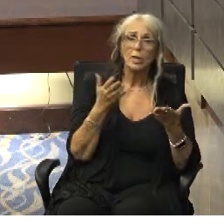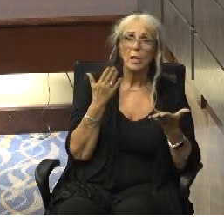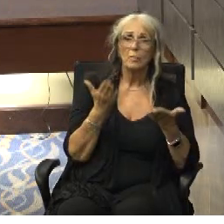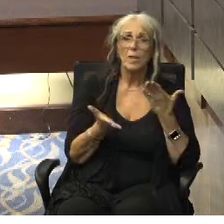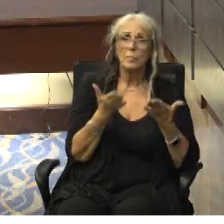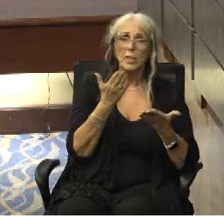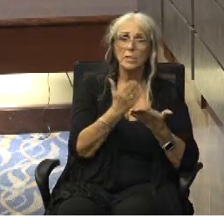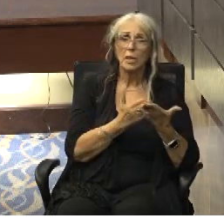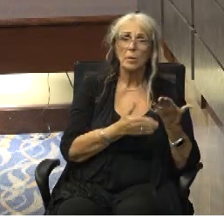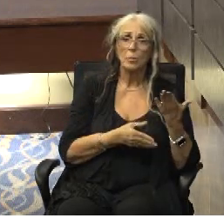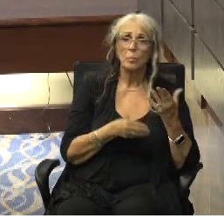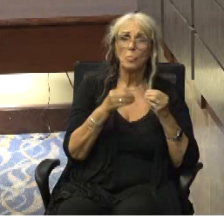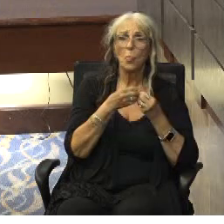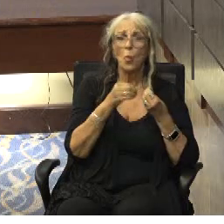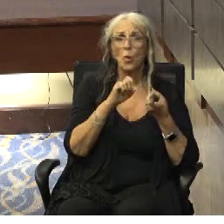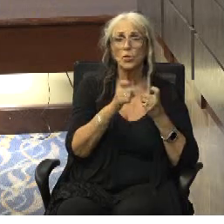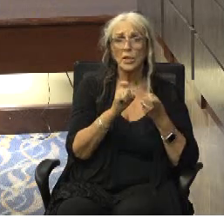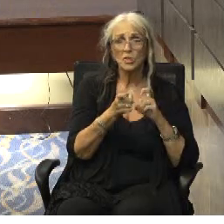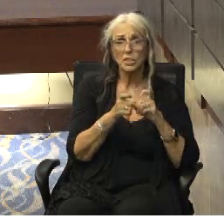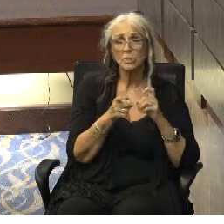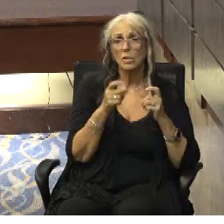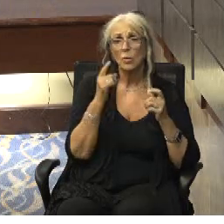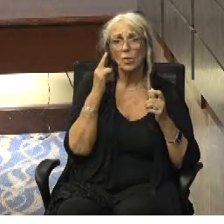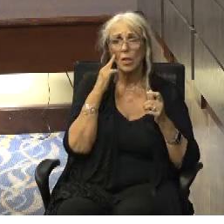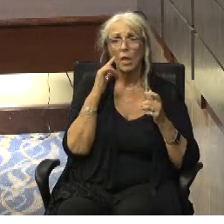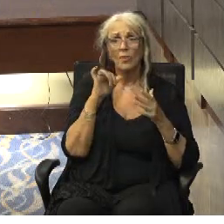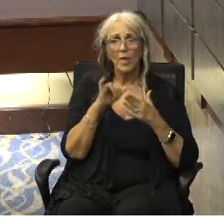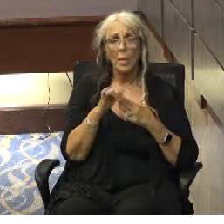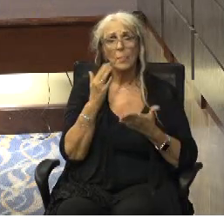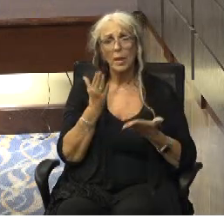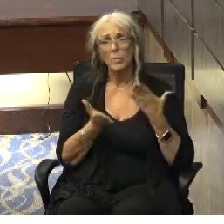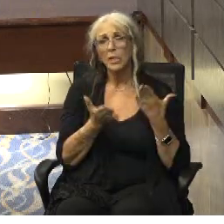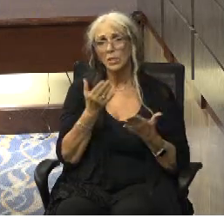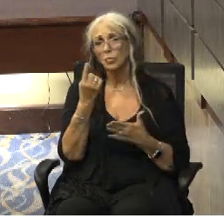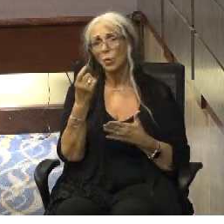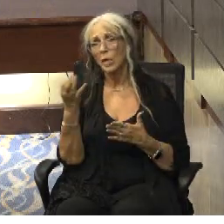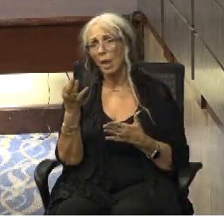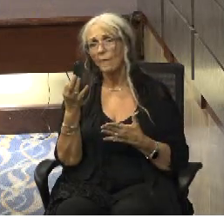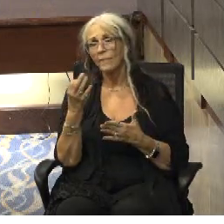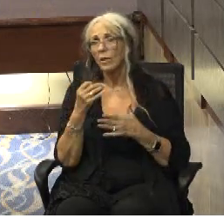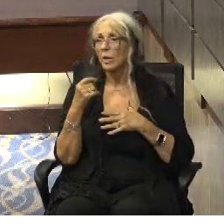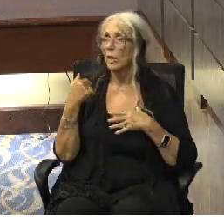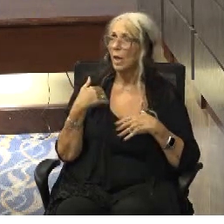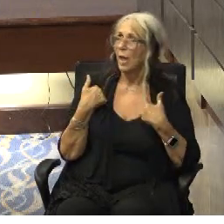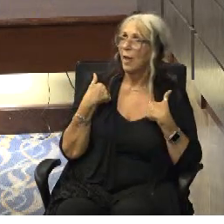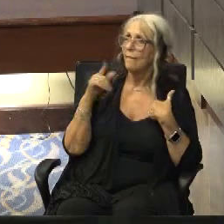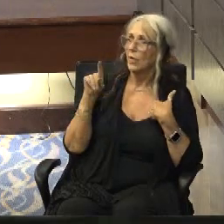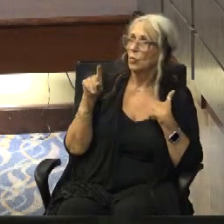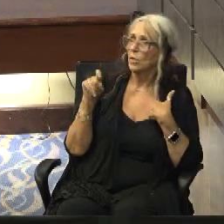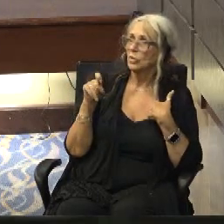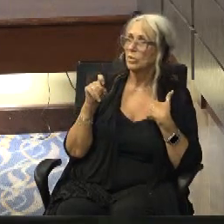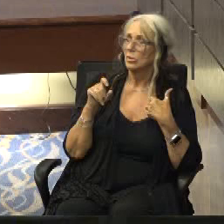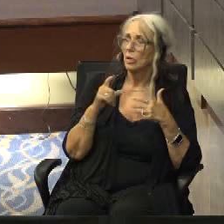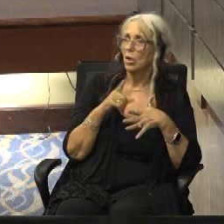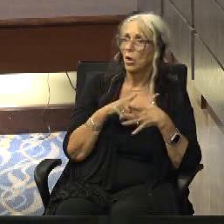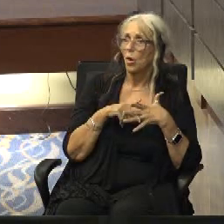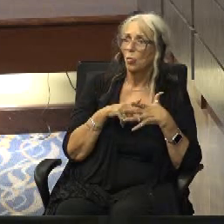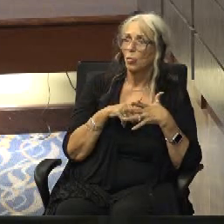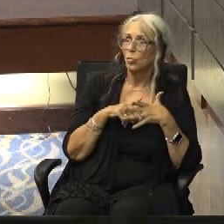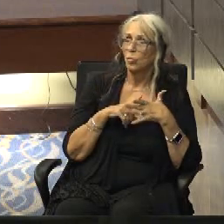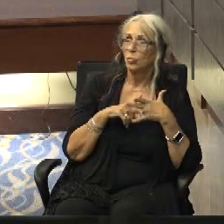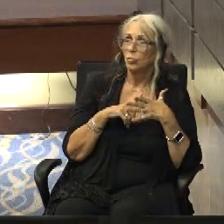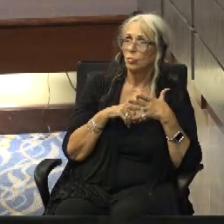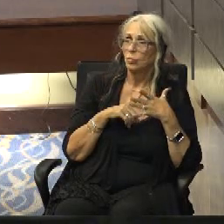potential changes that we've been looking at. I think that's one of those that are probably on that list as well. Well, that's a question I'd actually have too, Monica, is what is